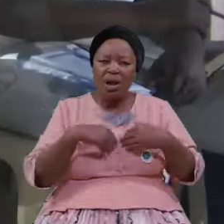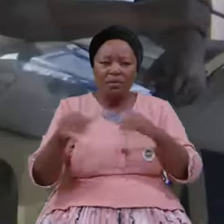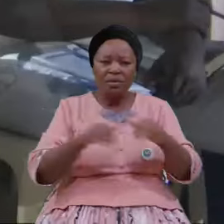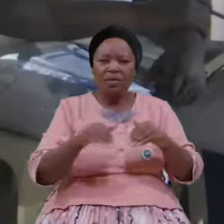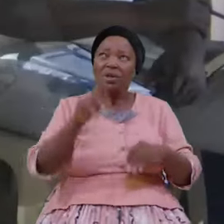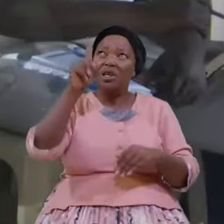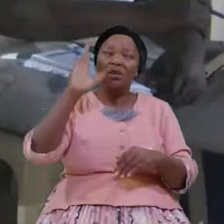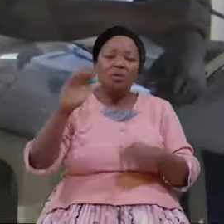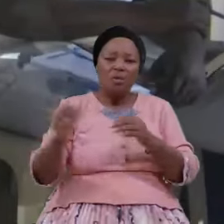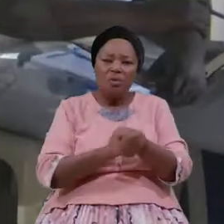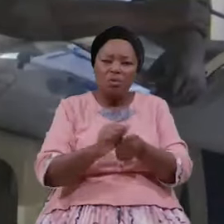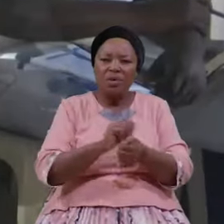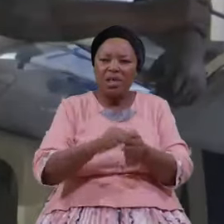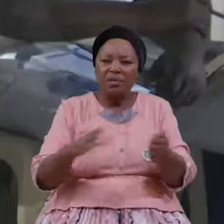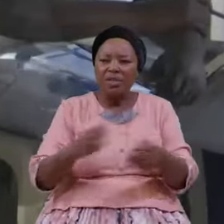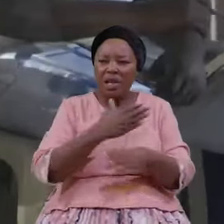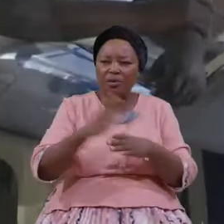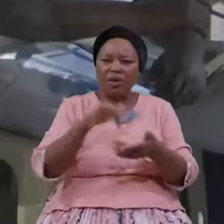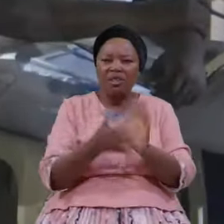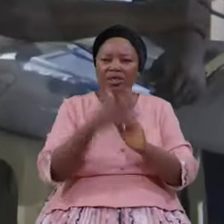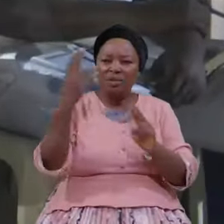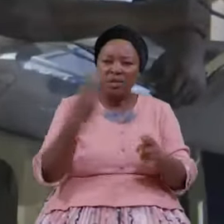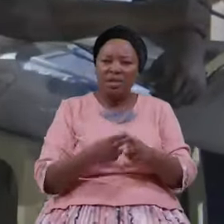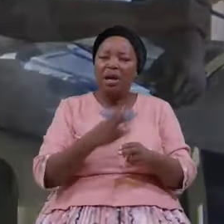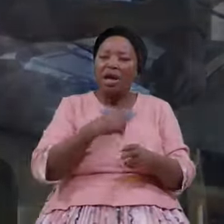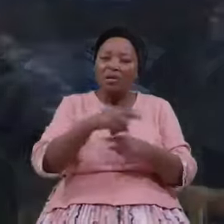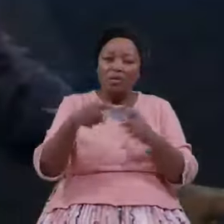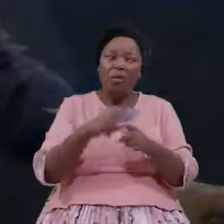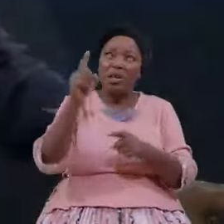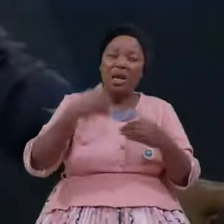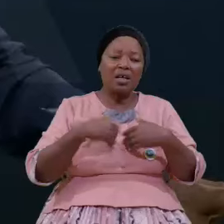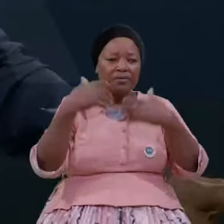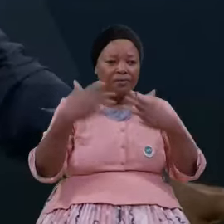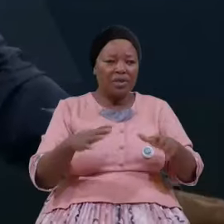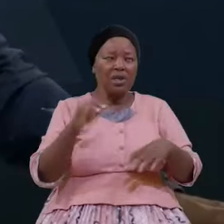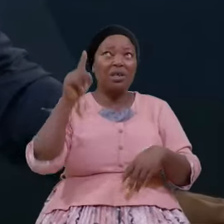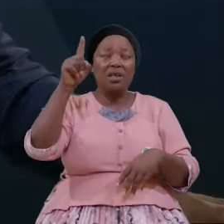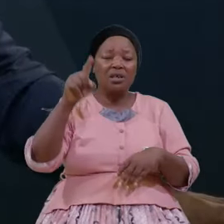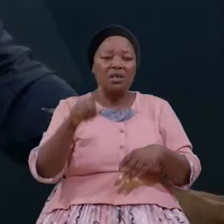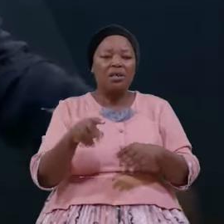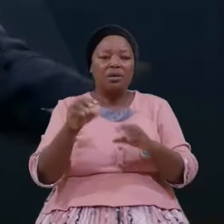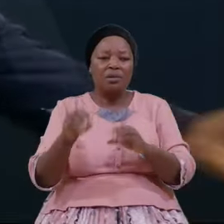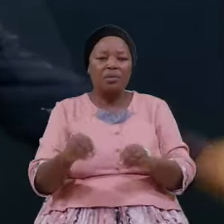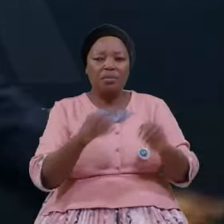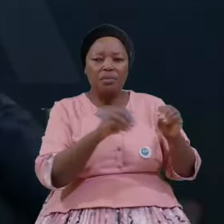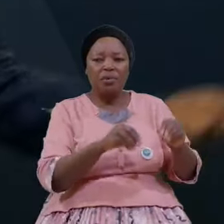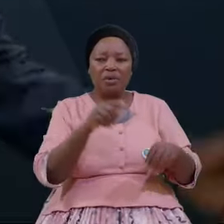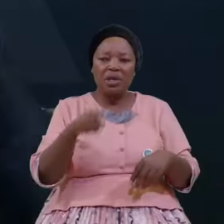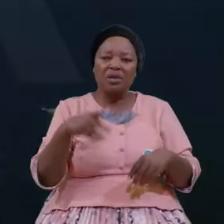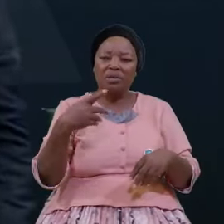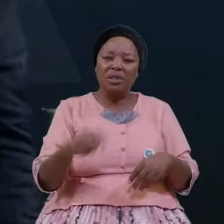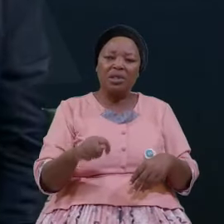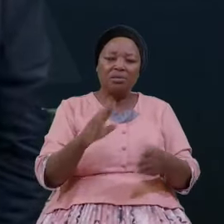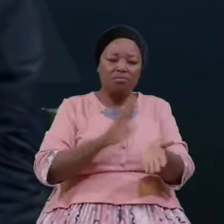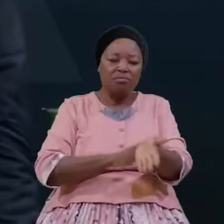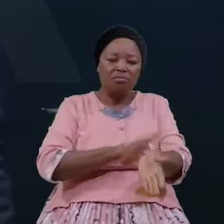everything away. And when he had finished, he laid down the towel with which